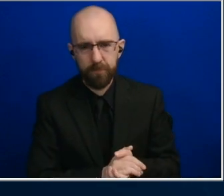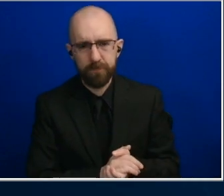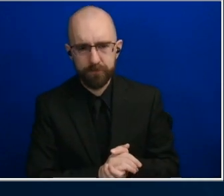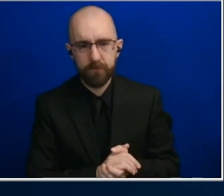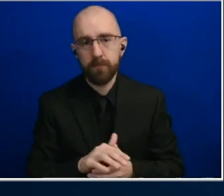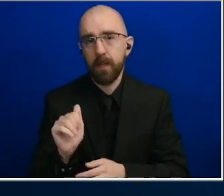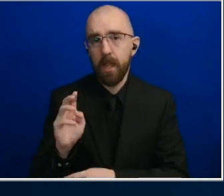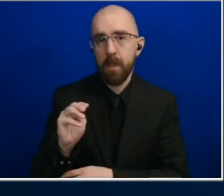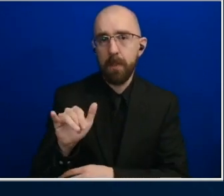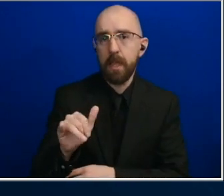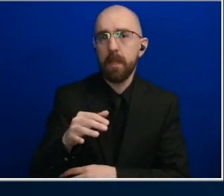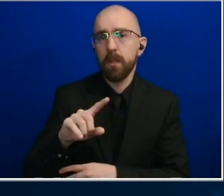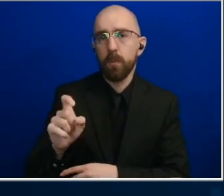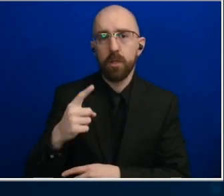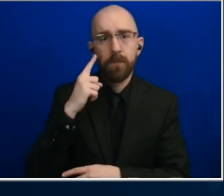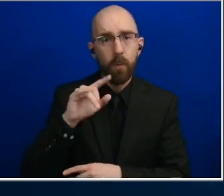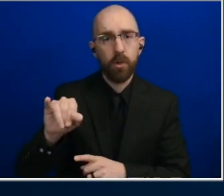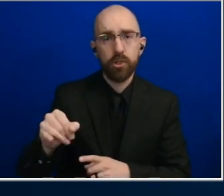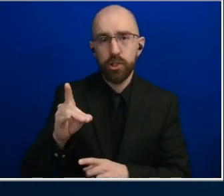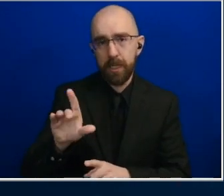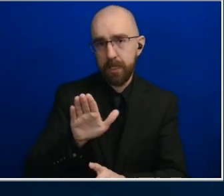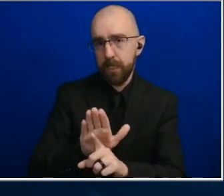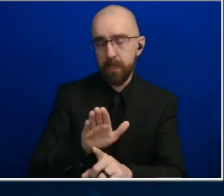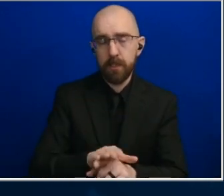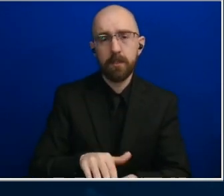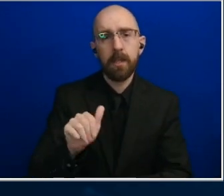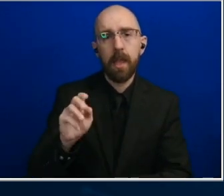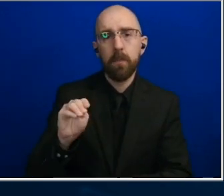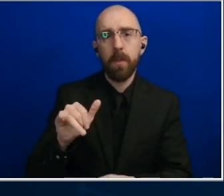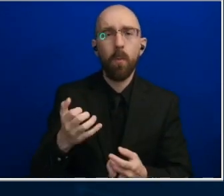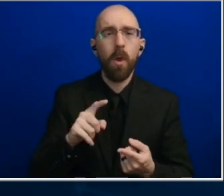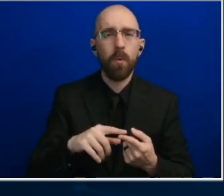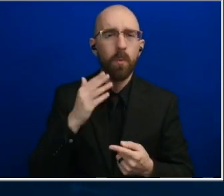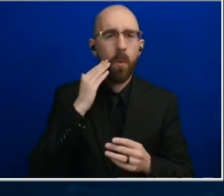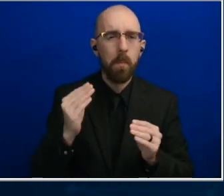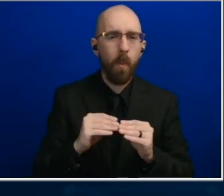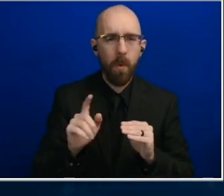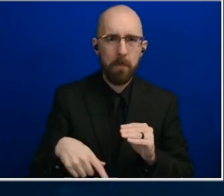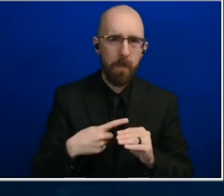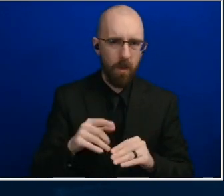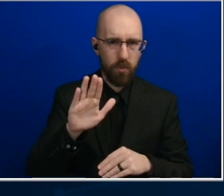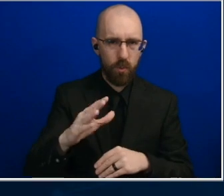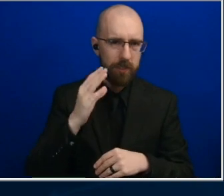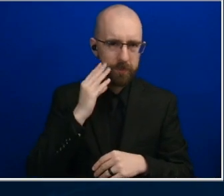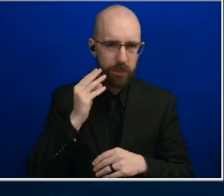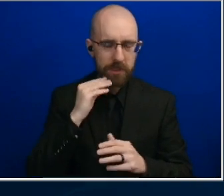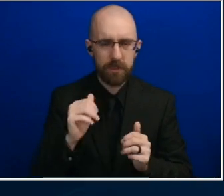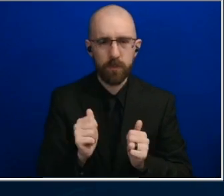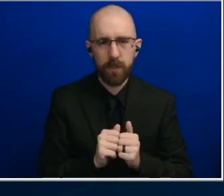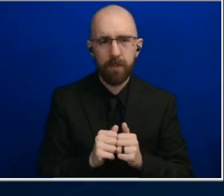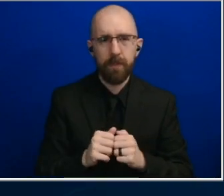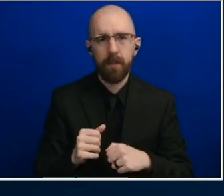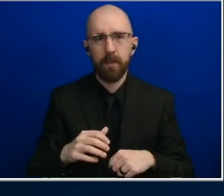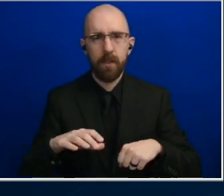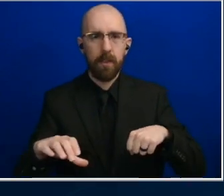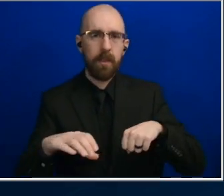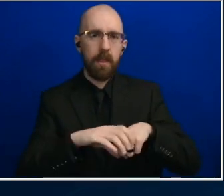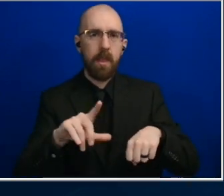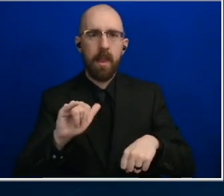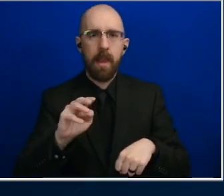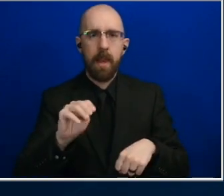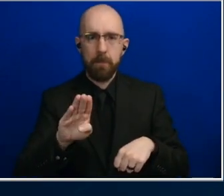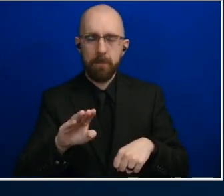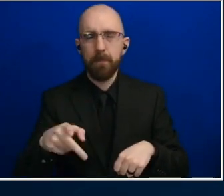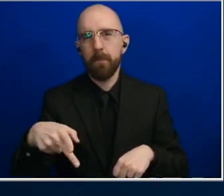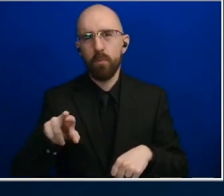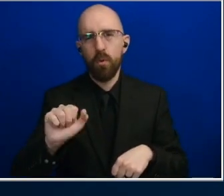for JD. JD, Amy would like to learn a little bit more about your experience with your prosthetic limb. You talked about at the beginning of the